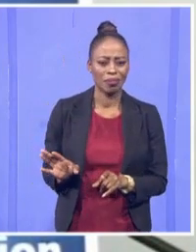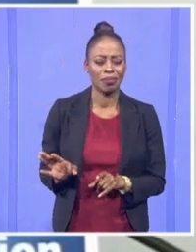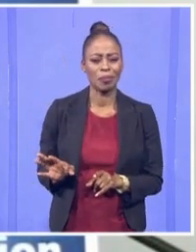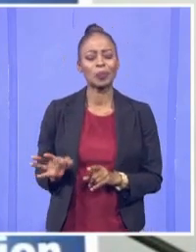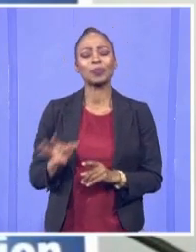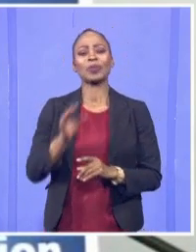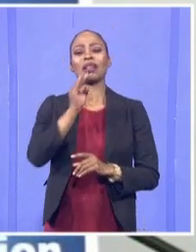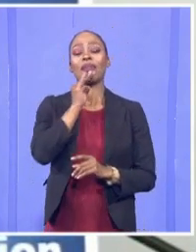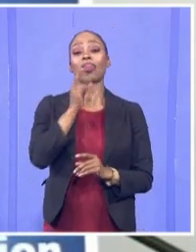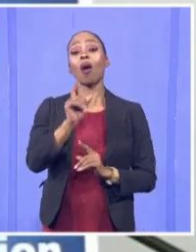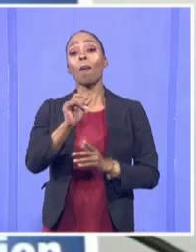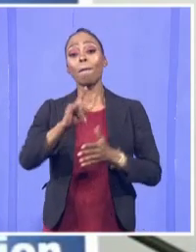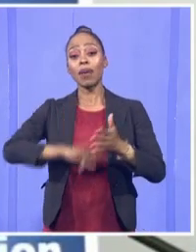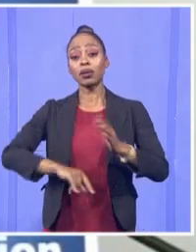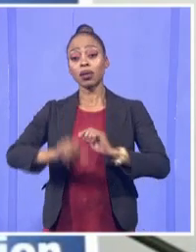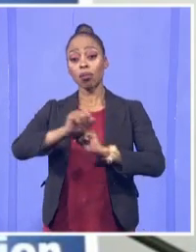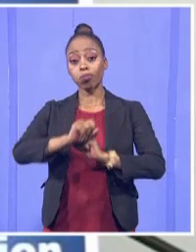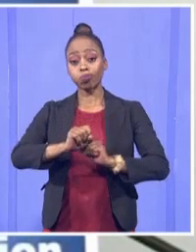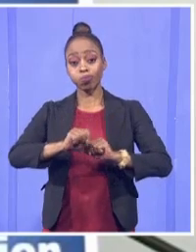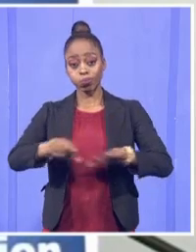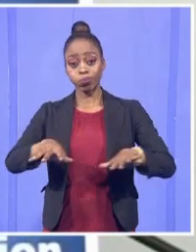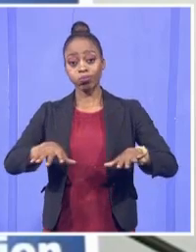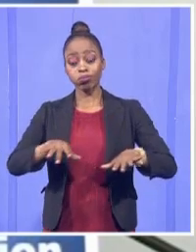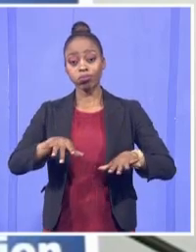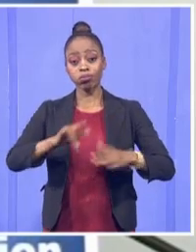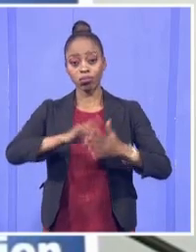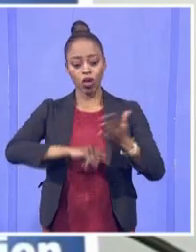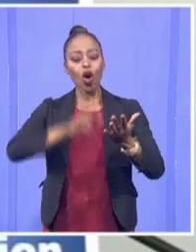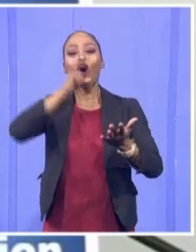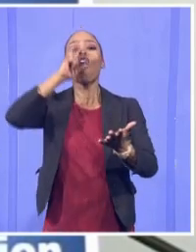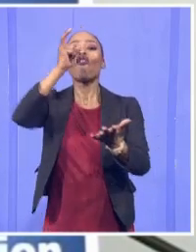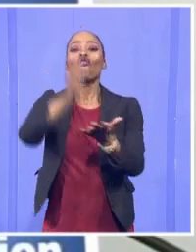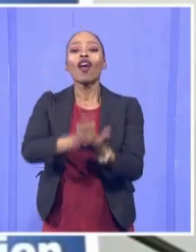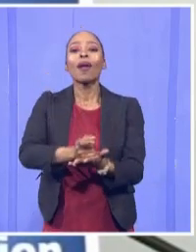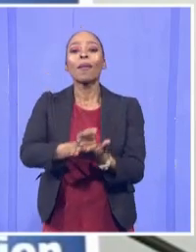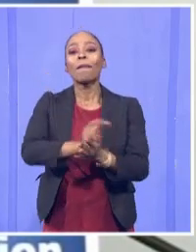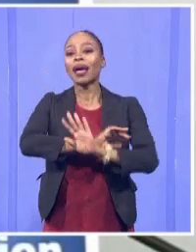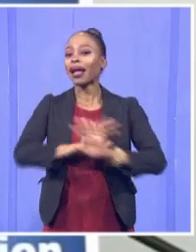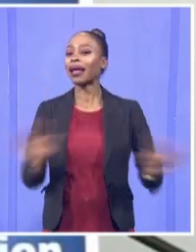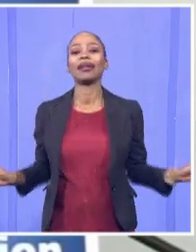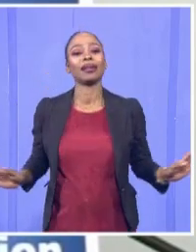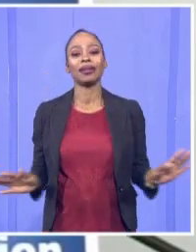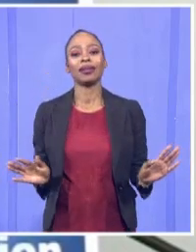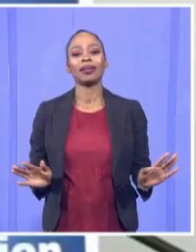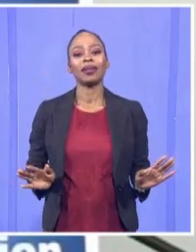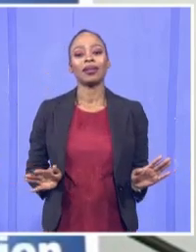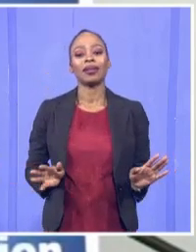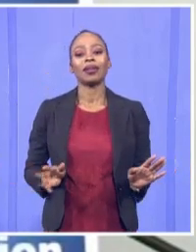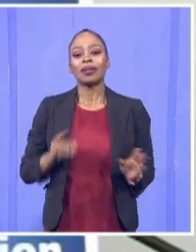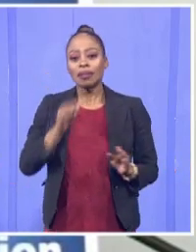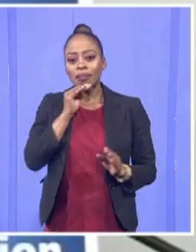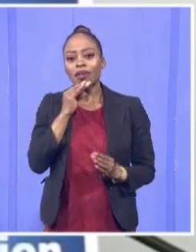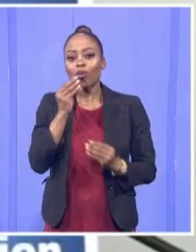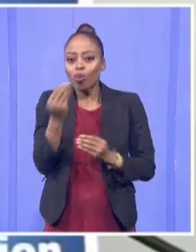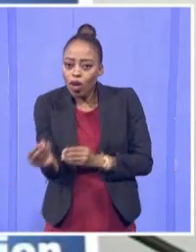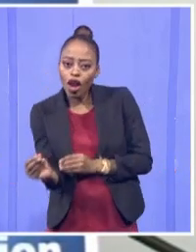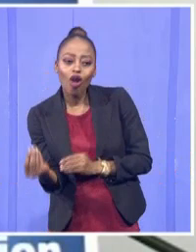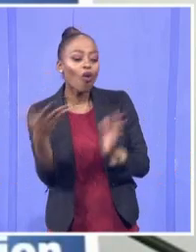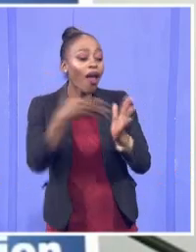So when we send an SMS to you, it's a confirmation. Pelile mntwana kuya kule sikolo